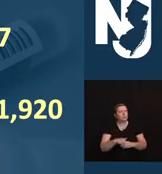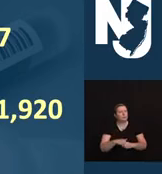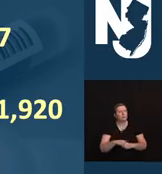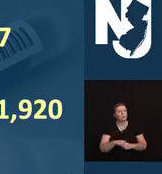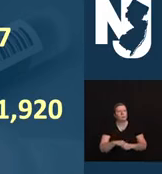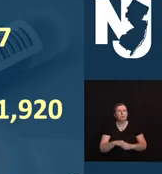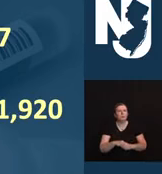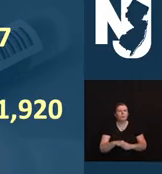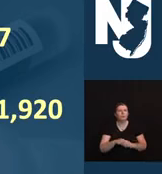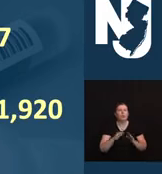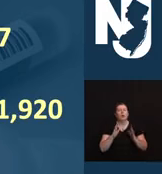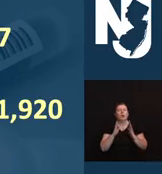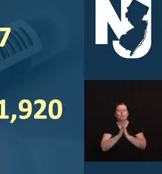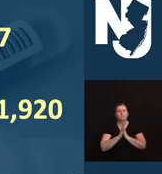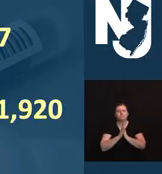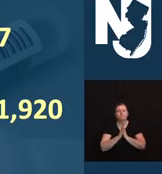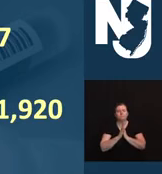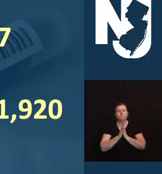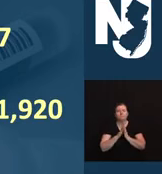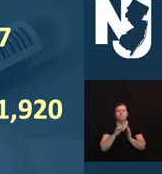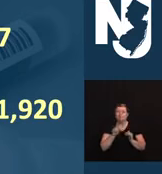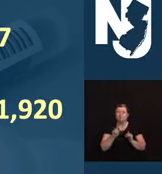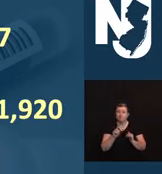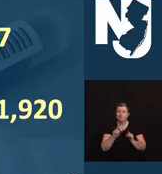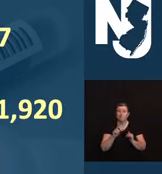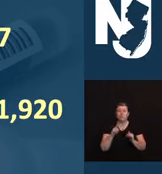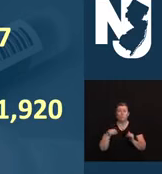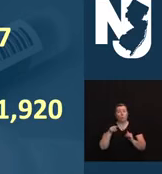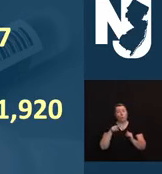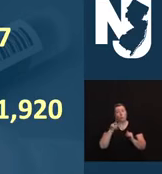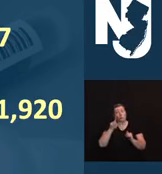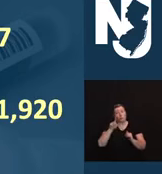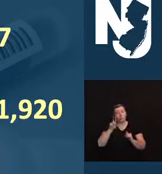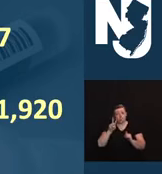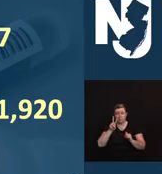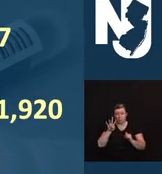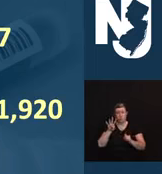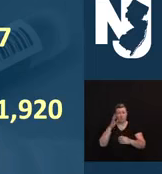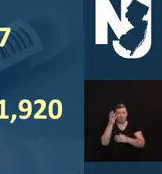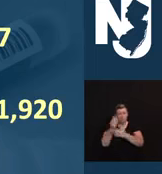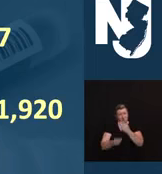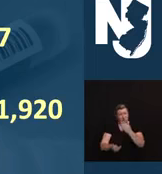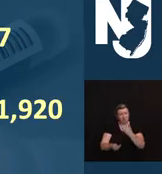case, those persons are gone. 24 persons more are gone.